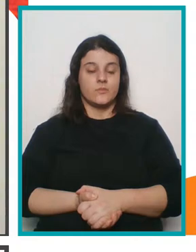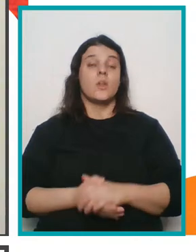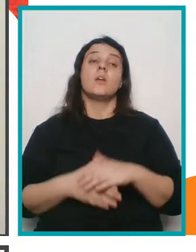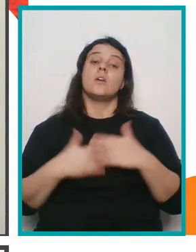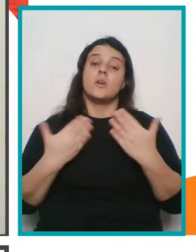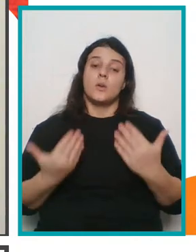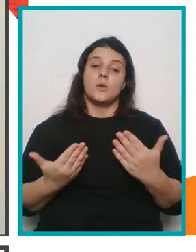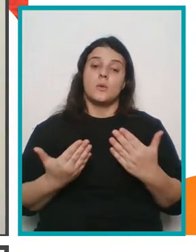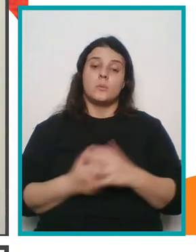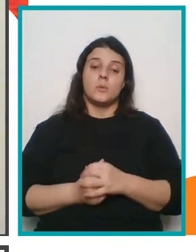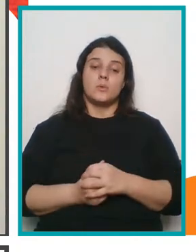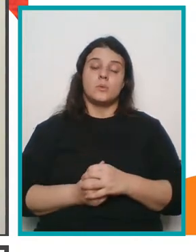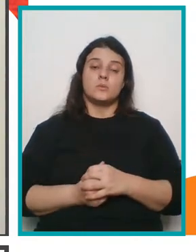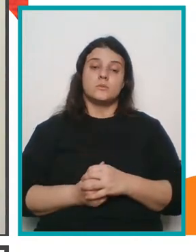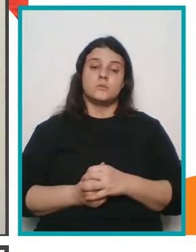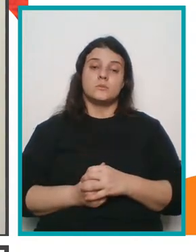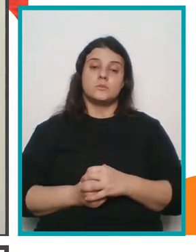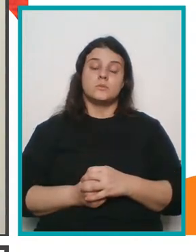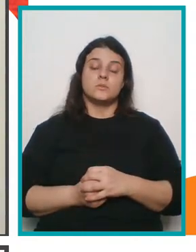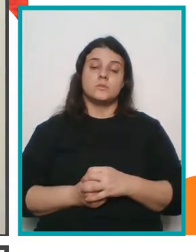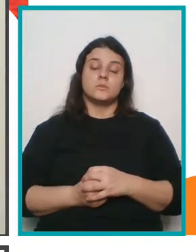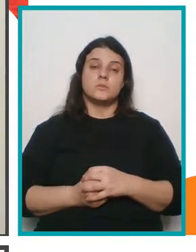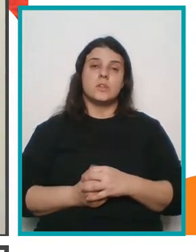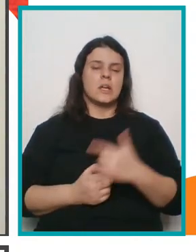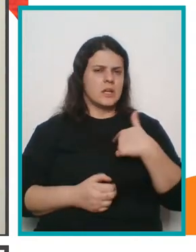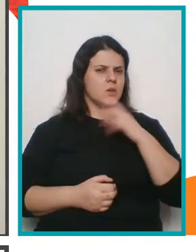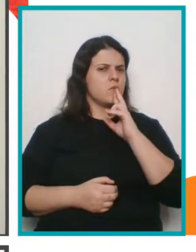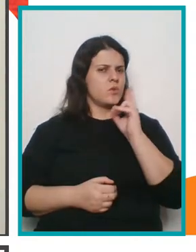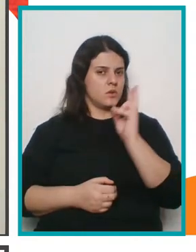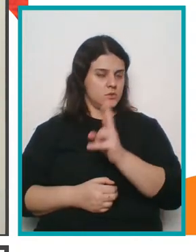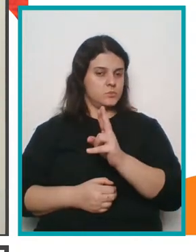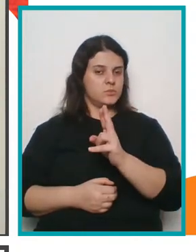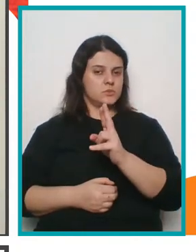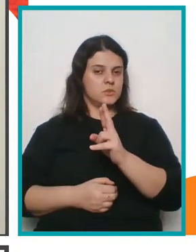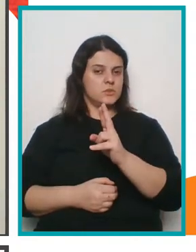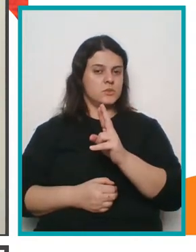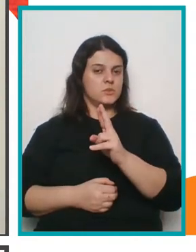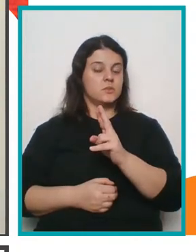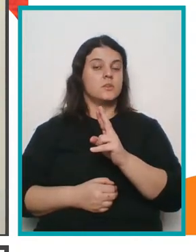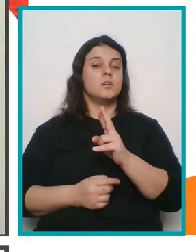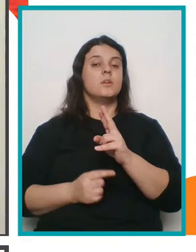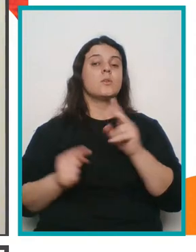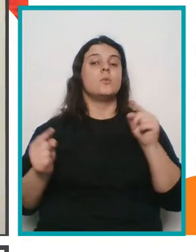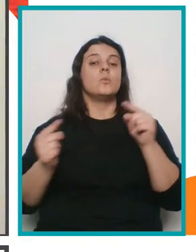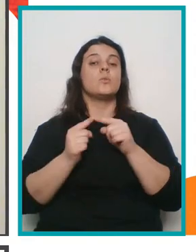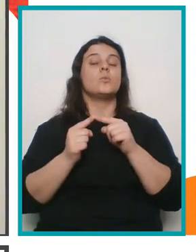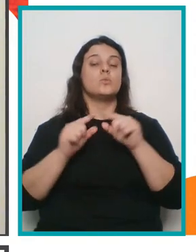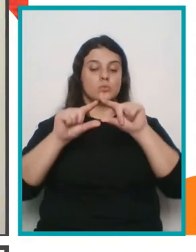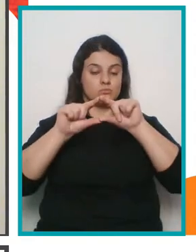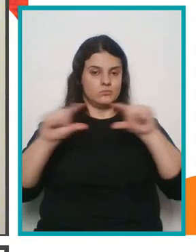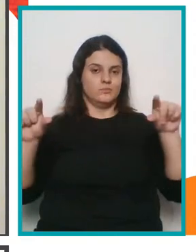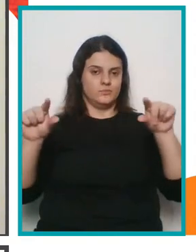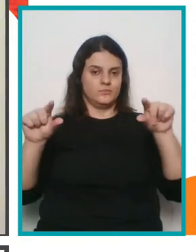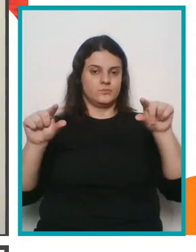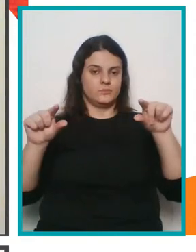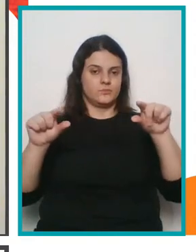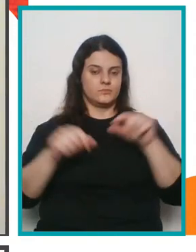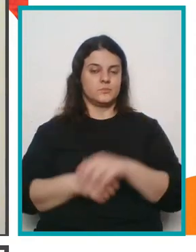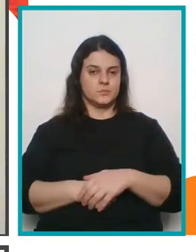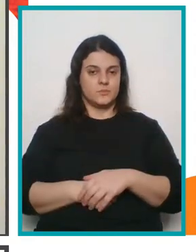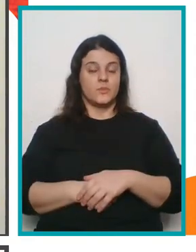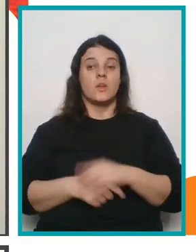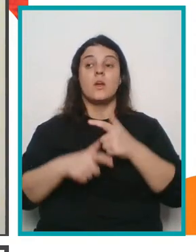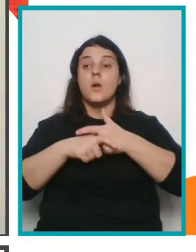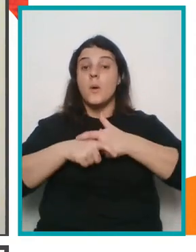Most of the people in my country, they do not have a connection. They do not know